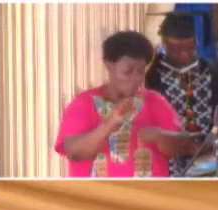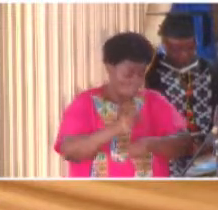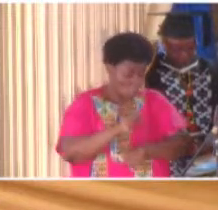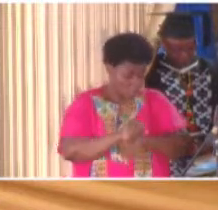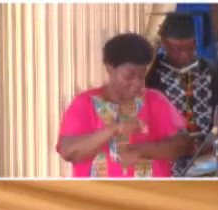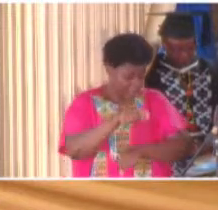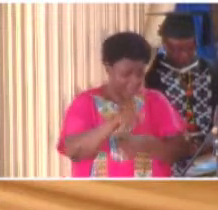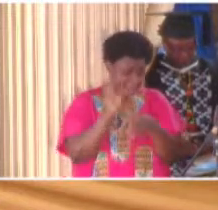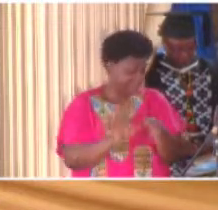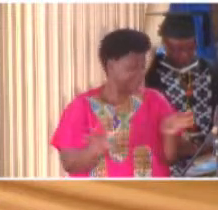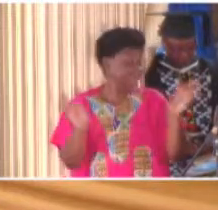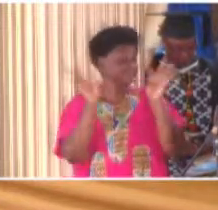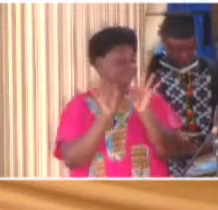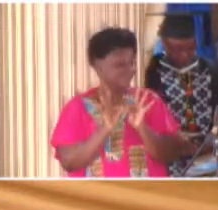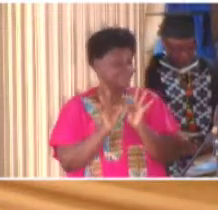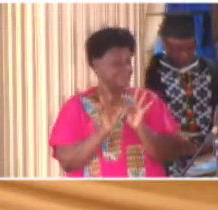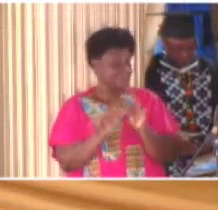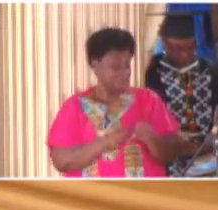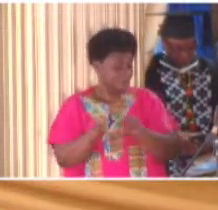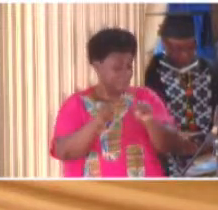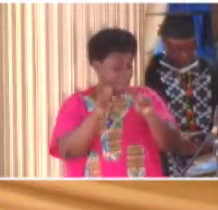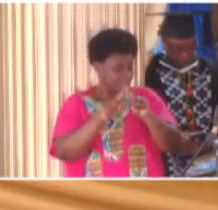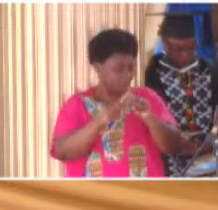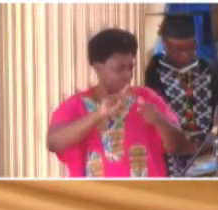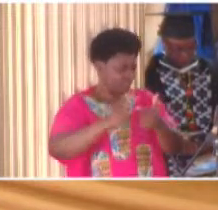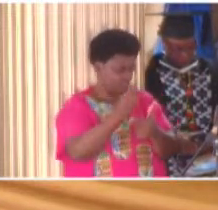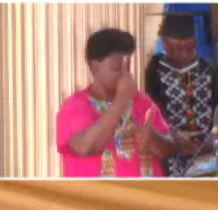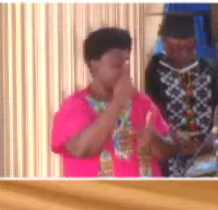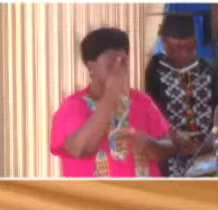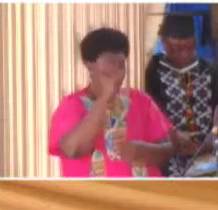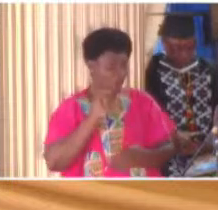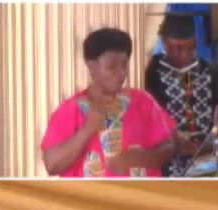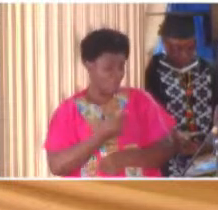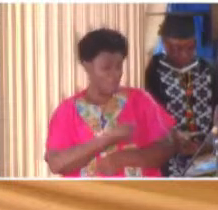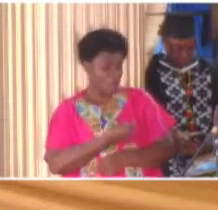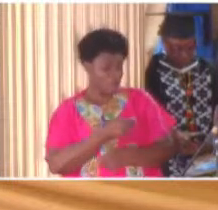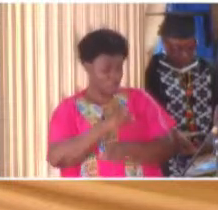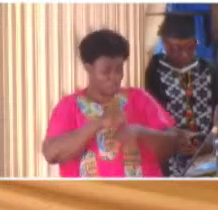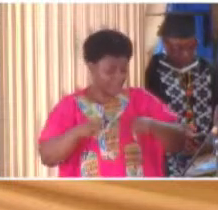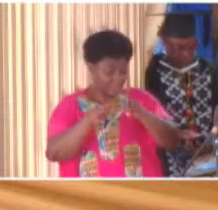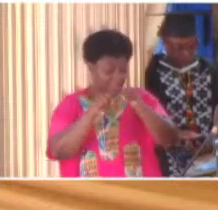very important strategic priority of our strategic plan.